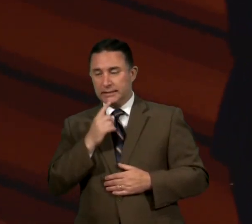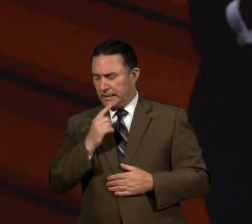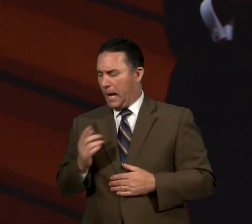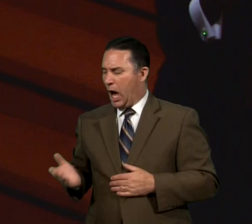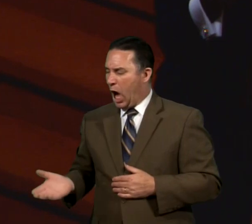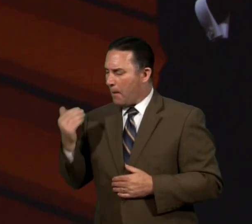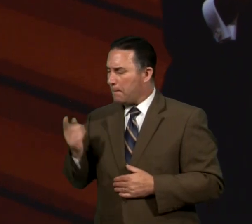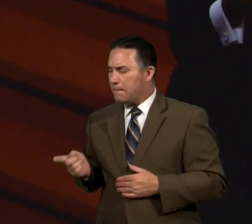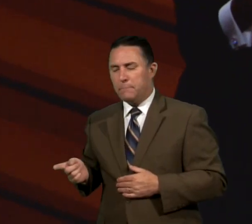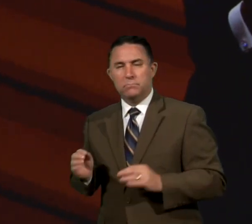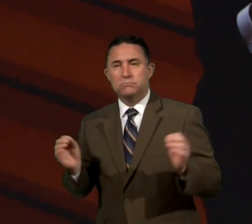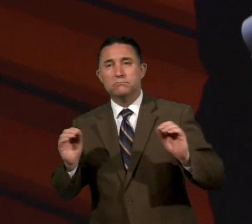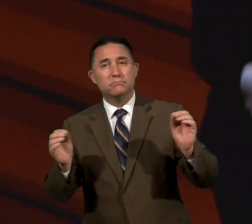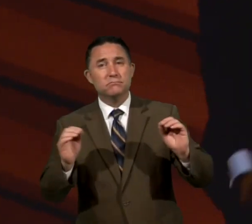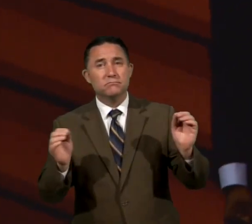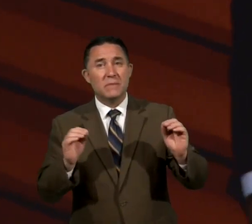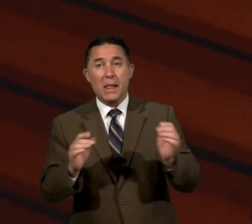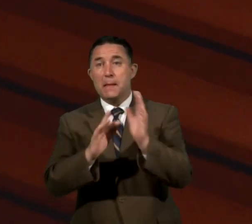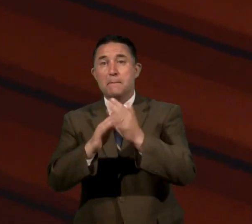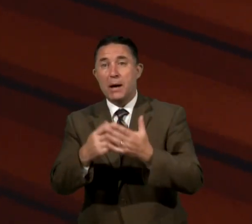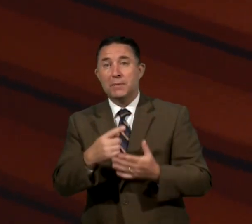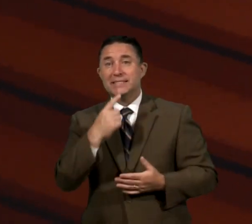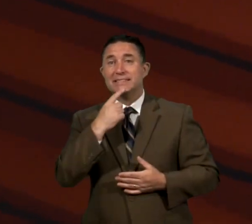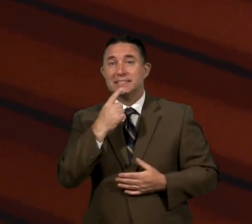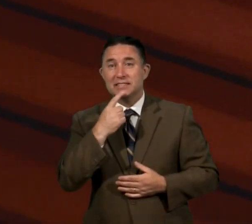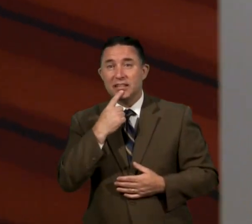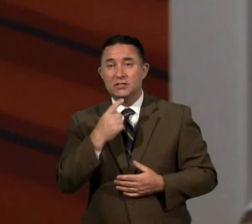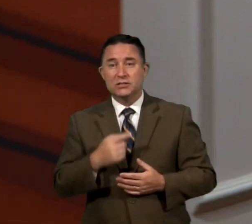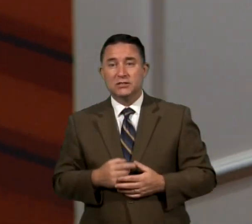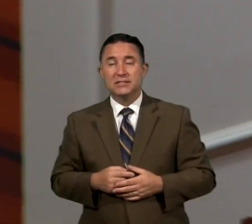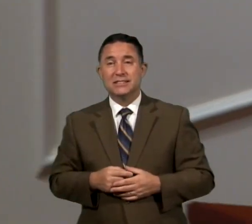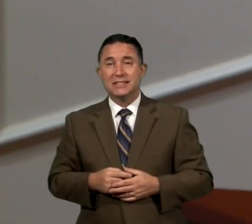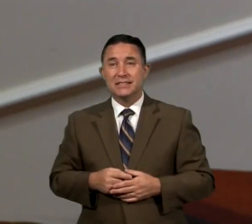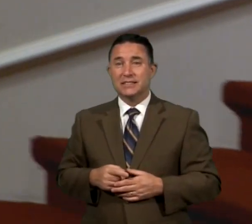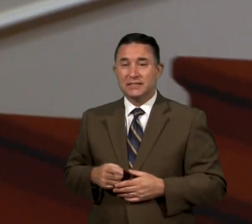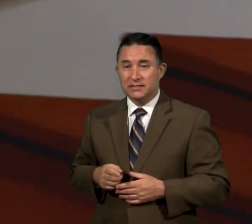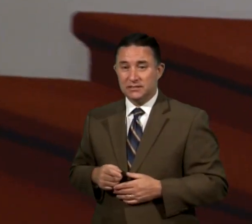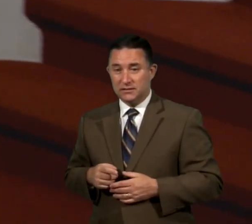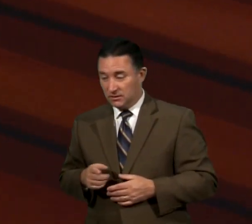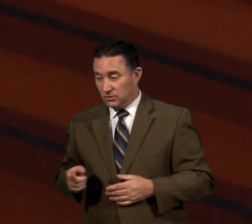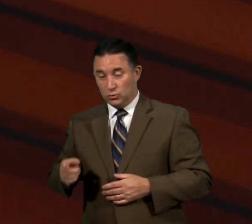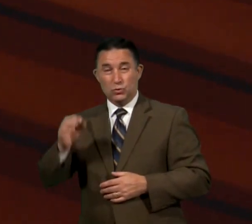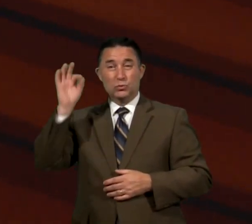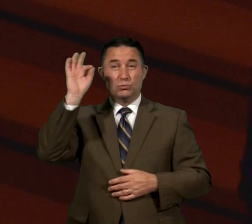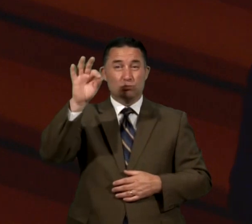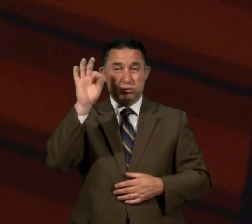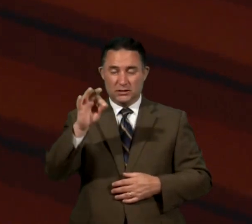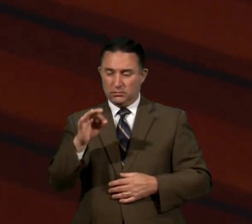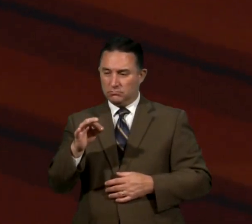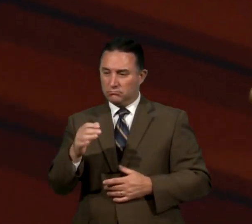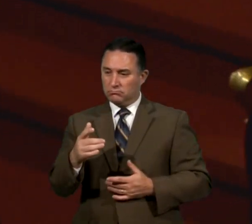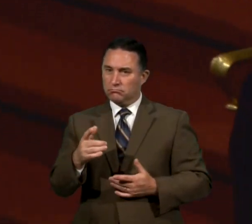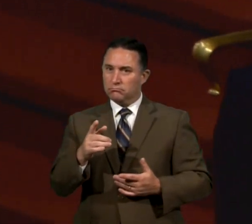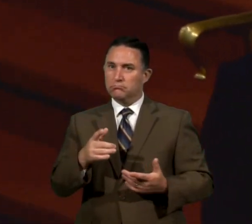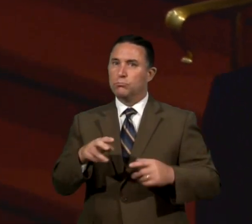up. The Bible says he put his what he was preaching into practice.